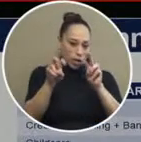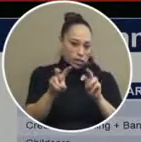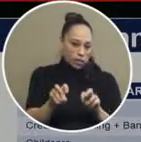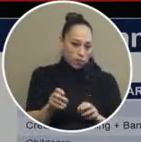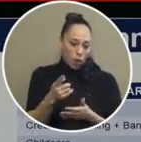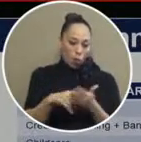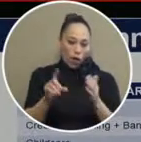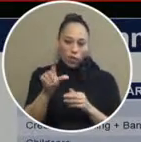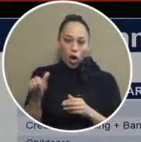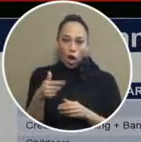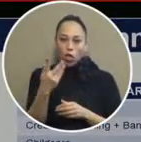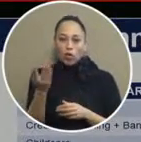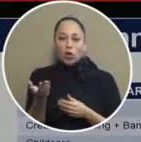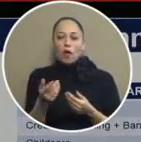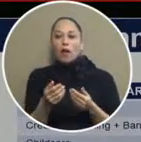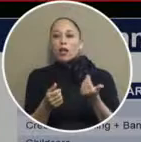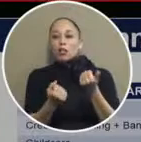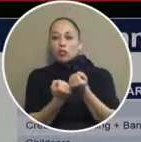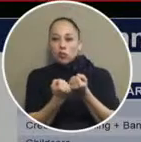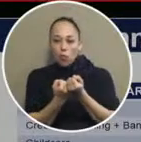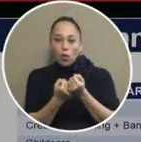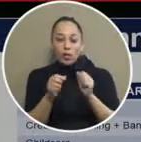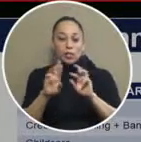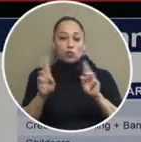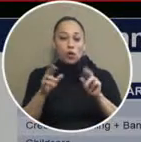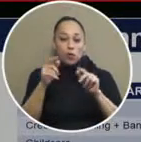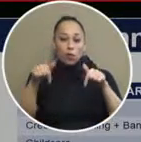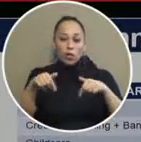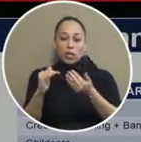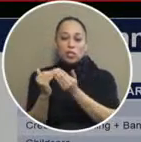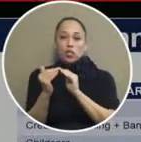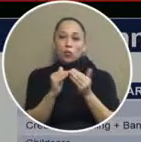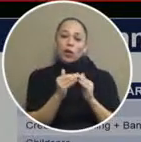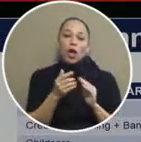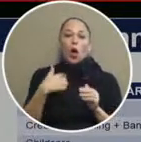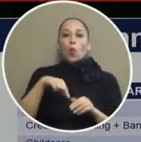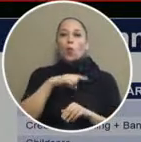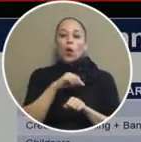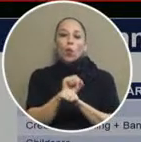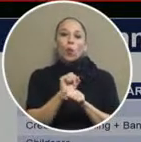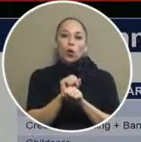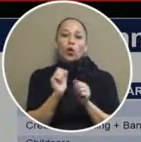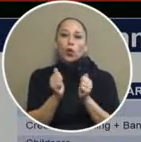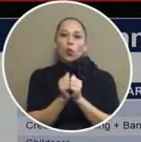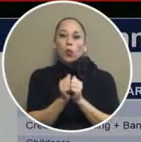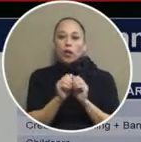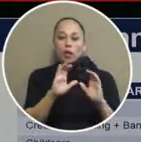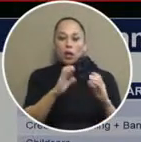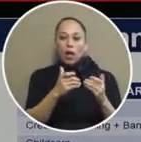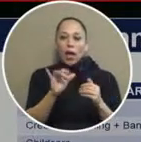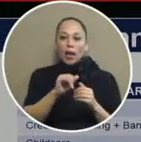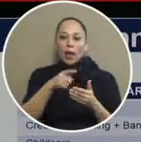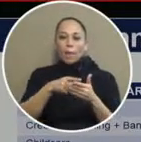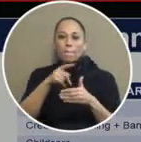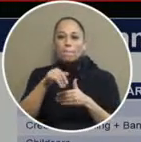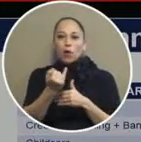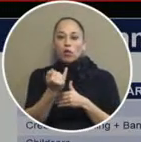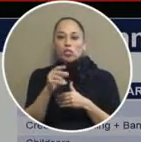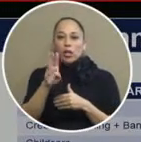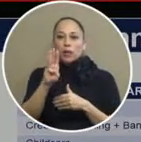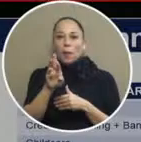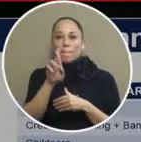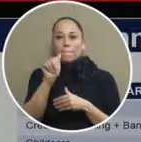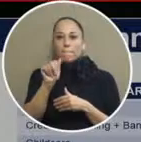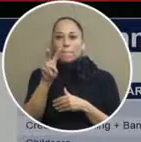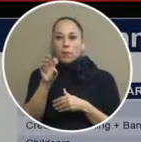what other funding sources and support is available in this community. And we've been working with entities like Project Bravo, who